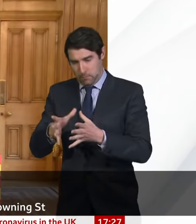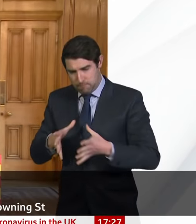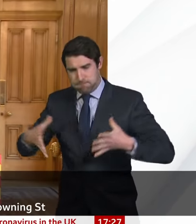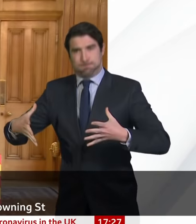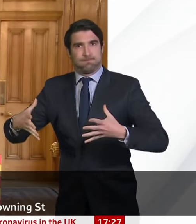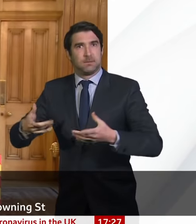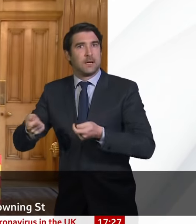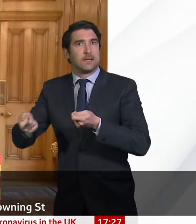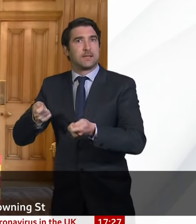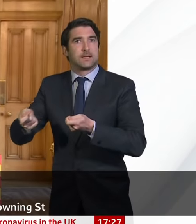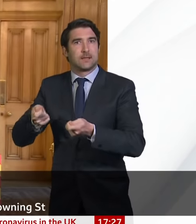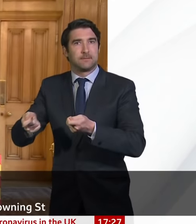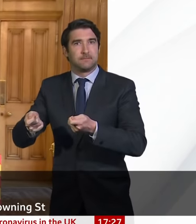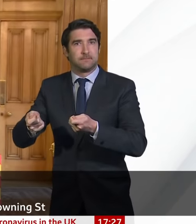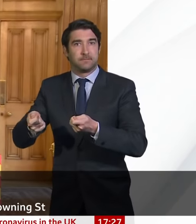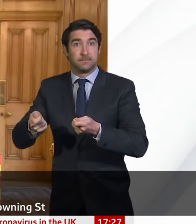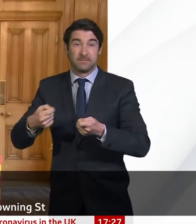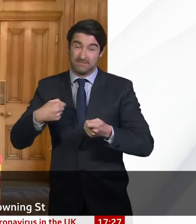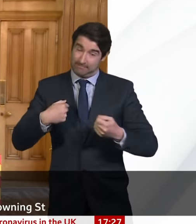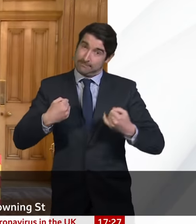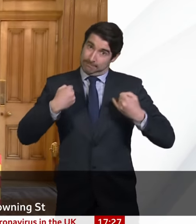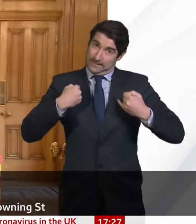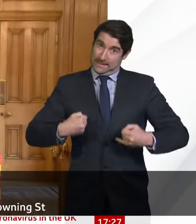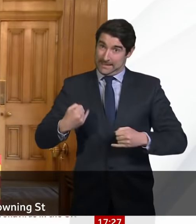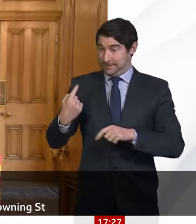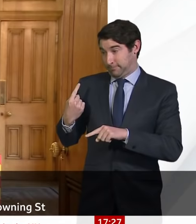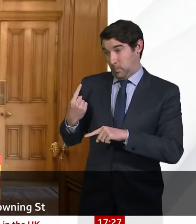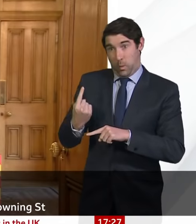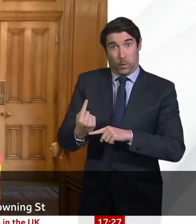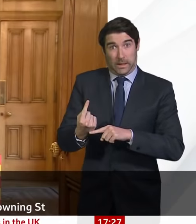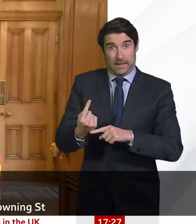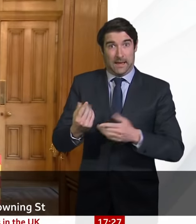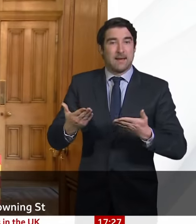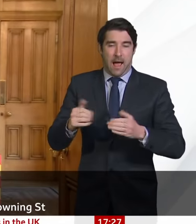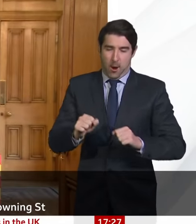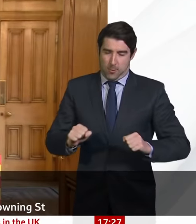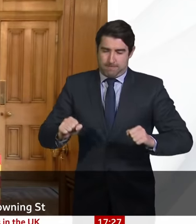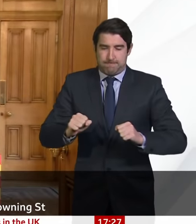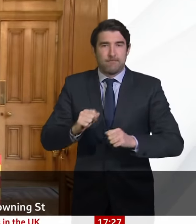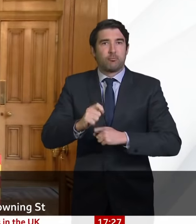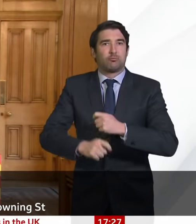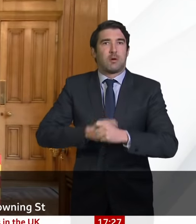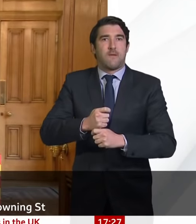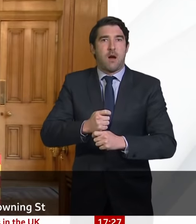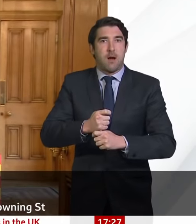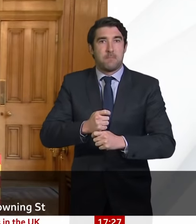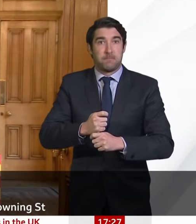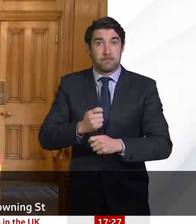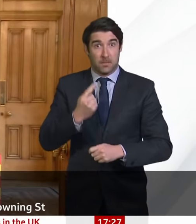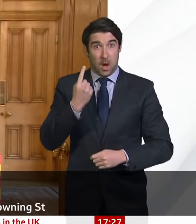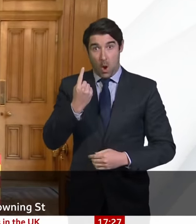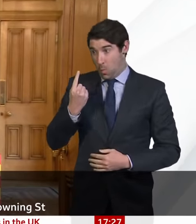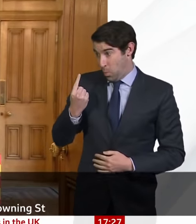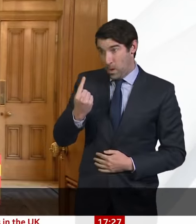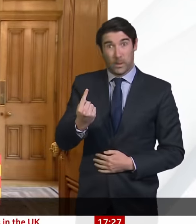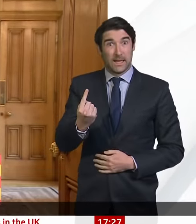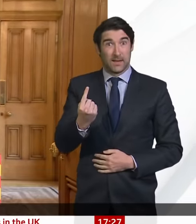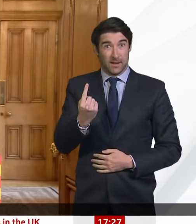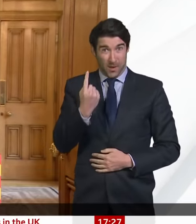now, and I'm delighted to be back. In the past week, we've completed the construction of a whole new